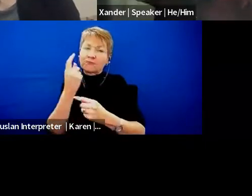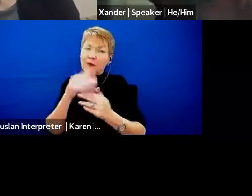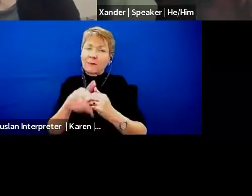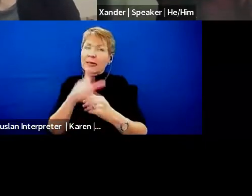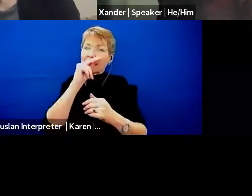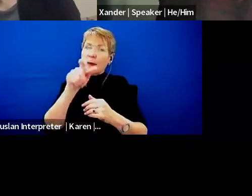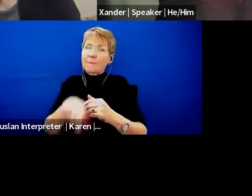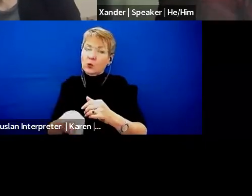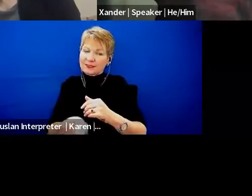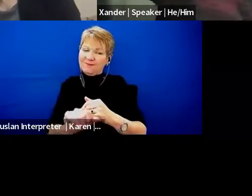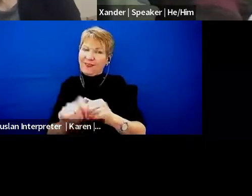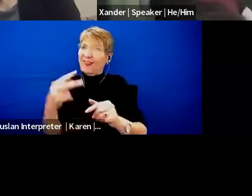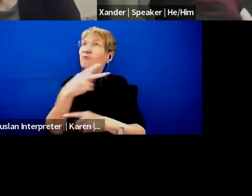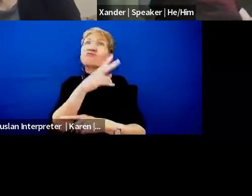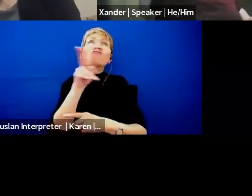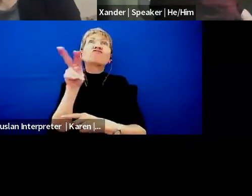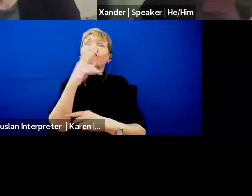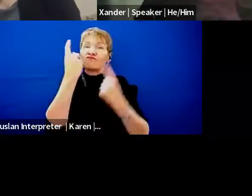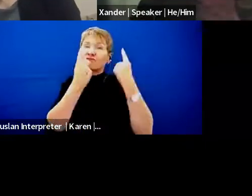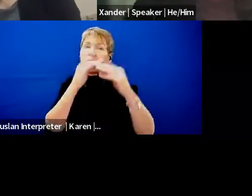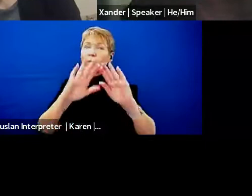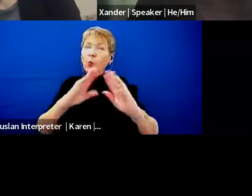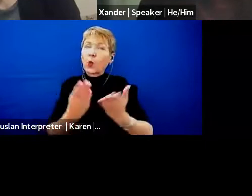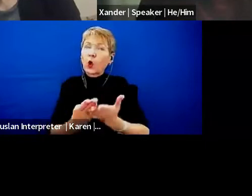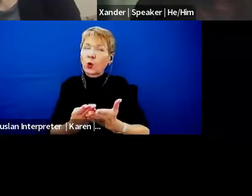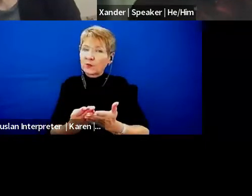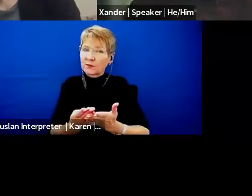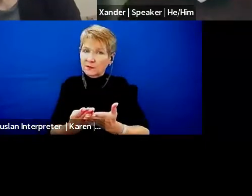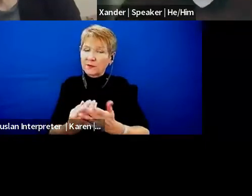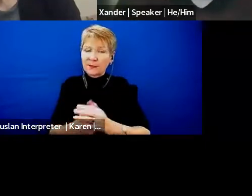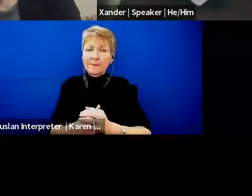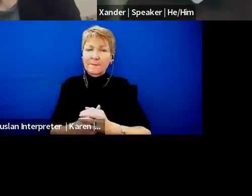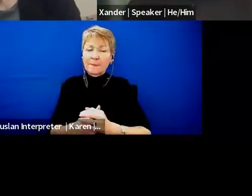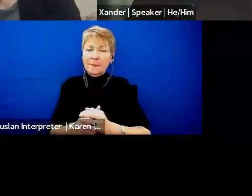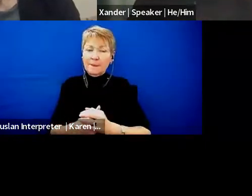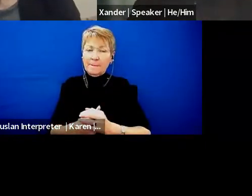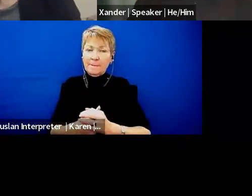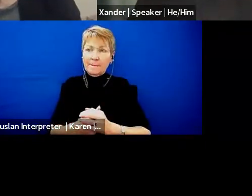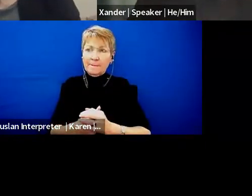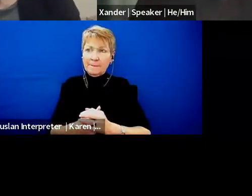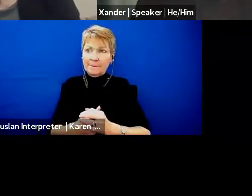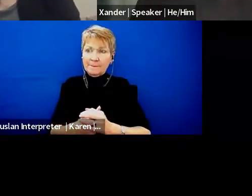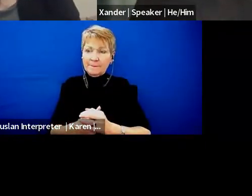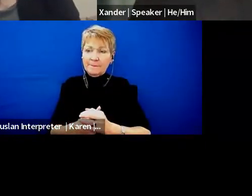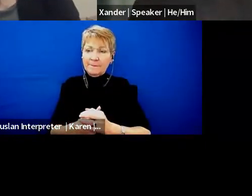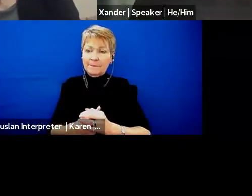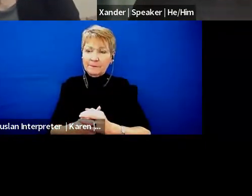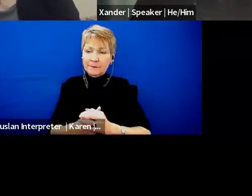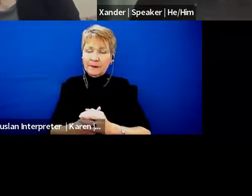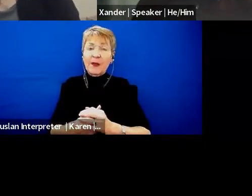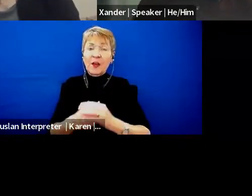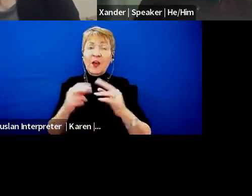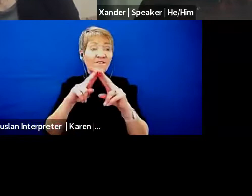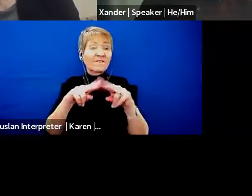experience. The feedback that we get from families and other people who go to sessions around inclusion is that